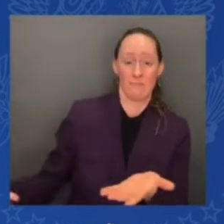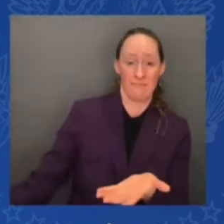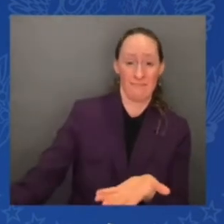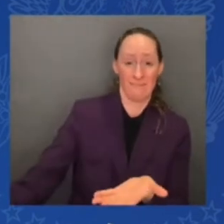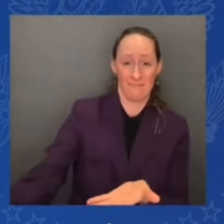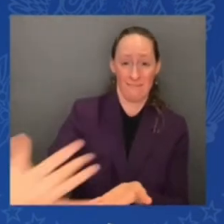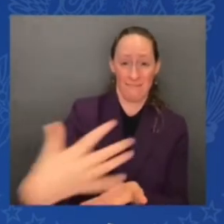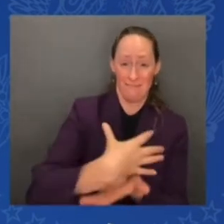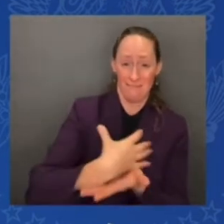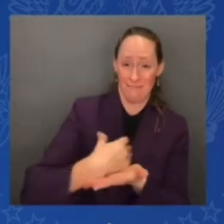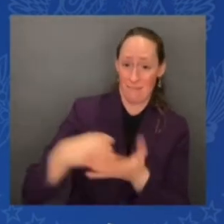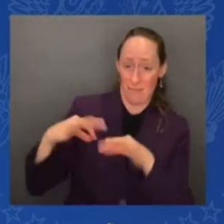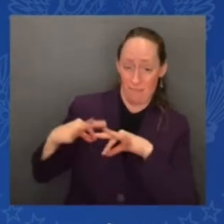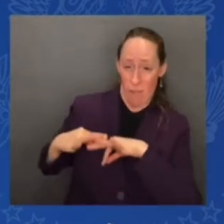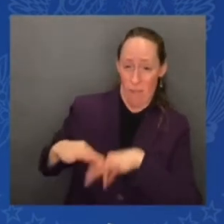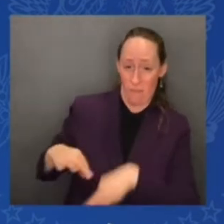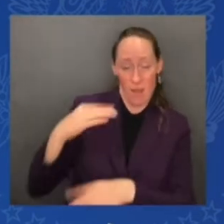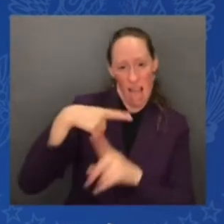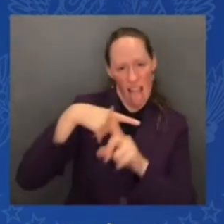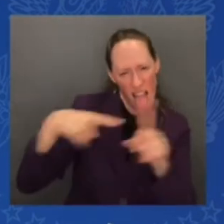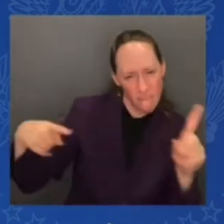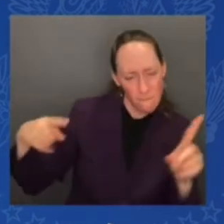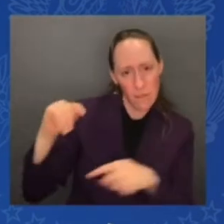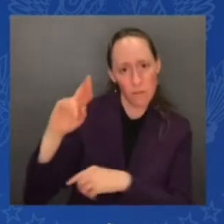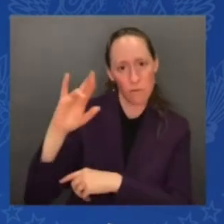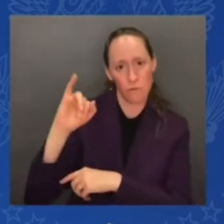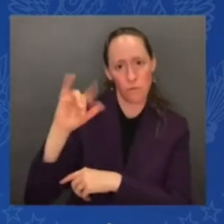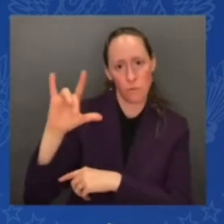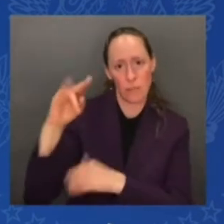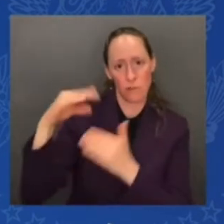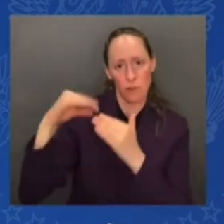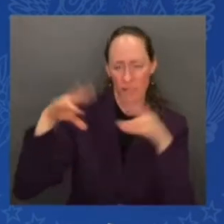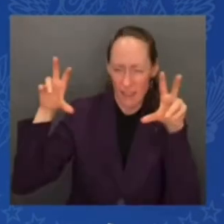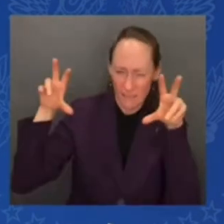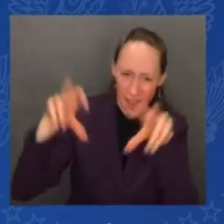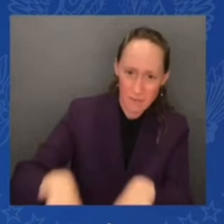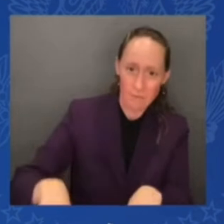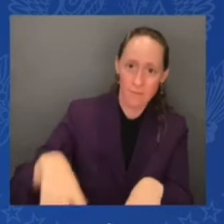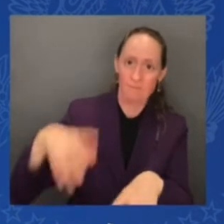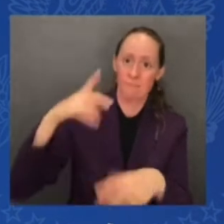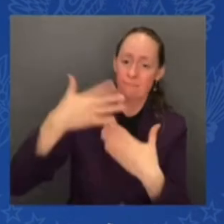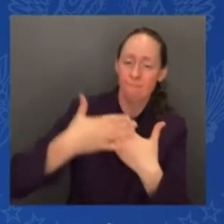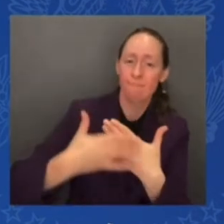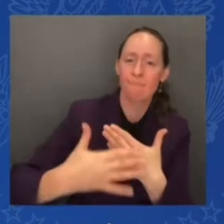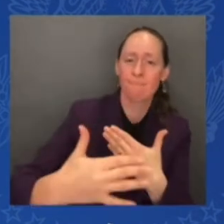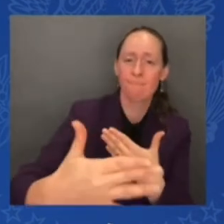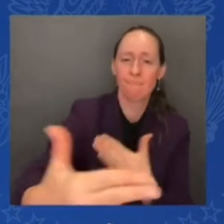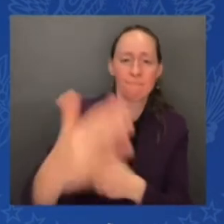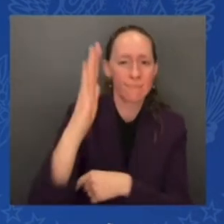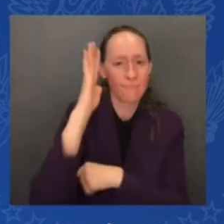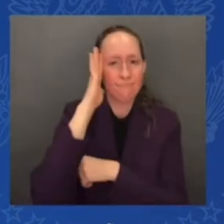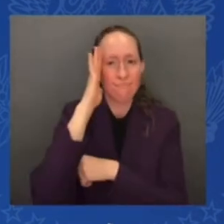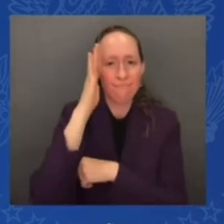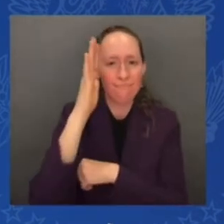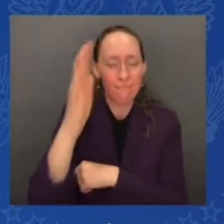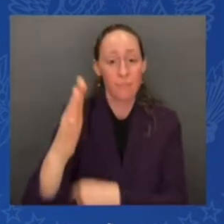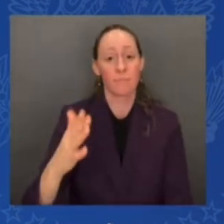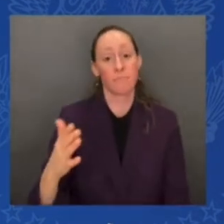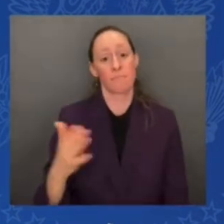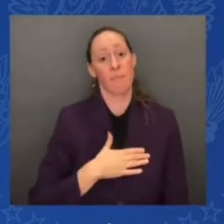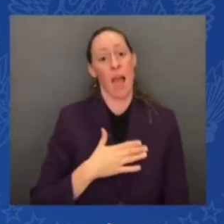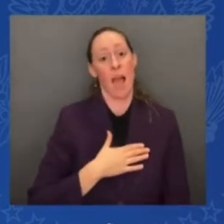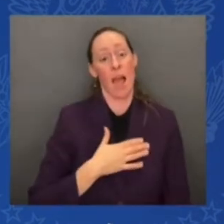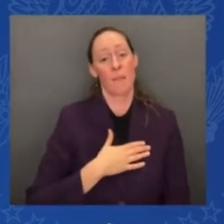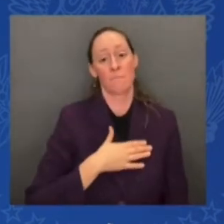Sachs and Wall Street, my Investing in America agenda is leading to a boom of manufacturing investment. Spending on construction